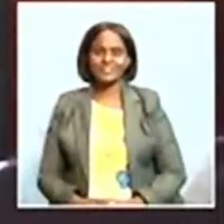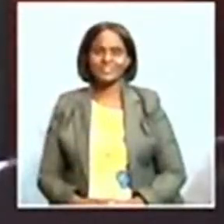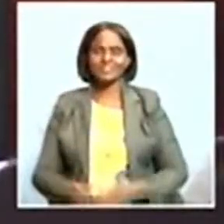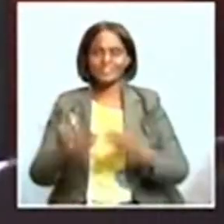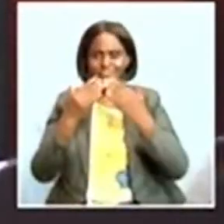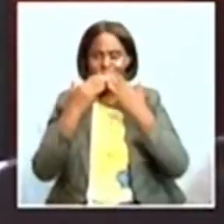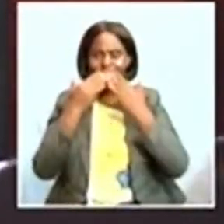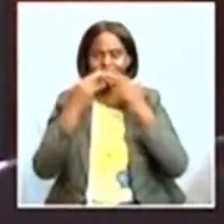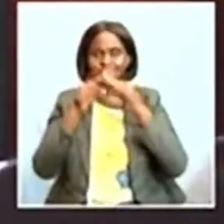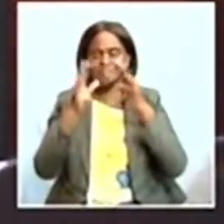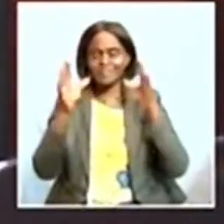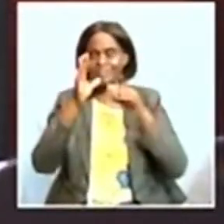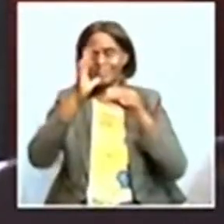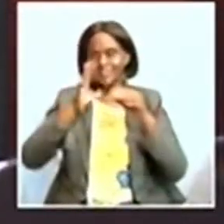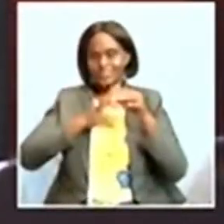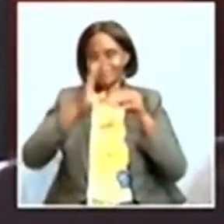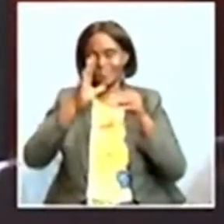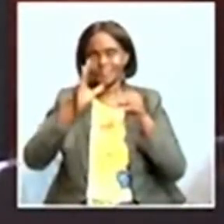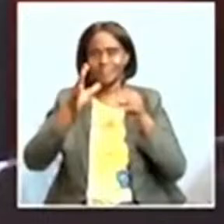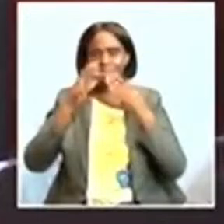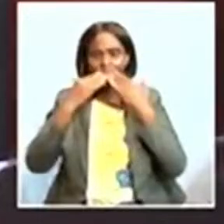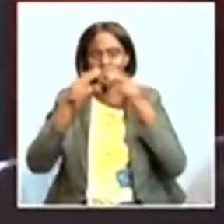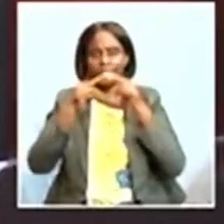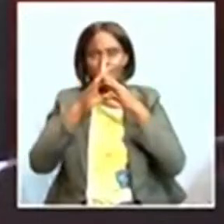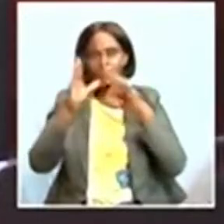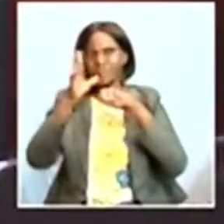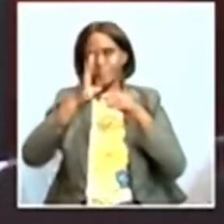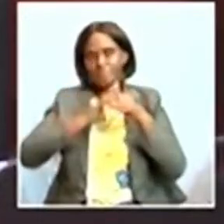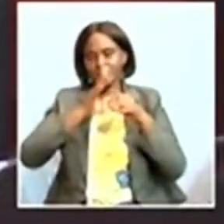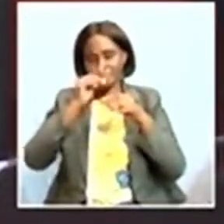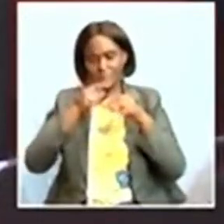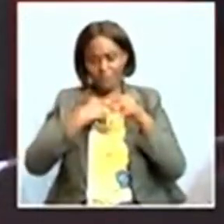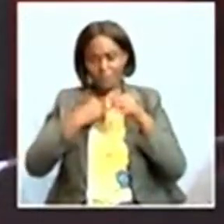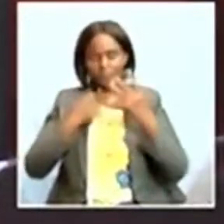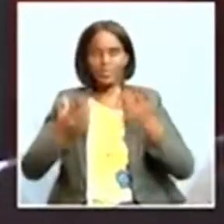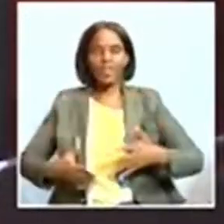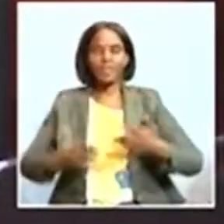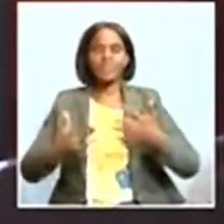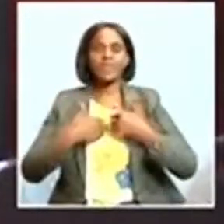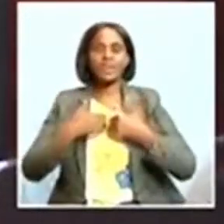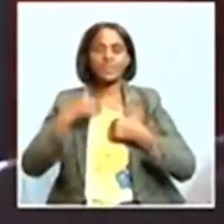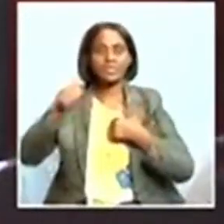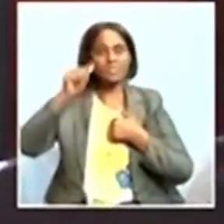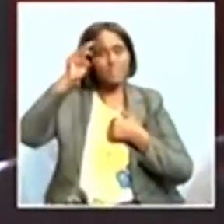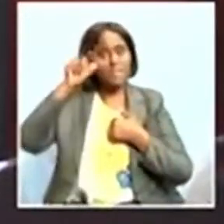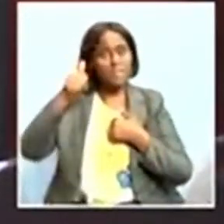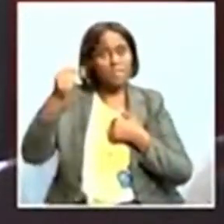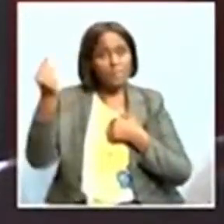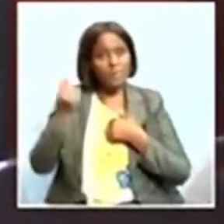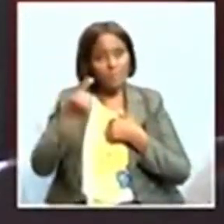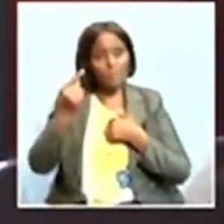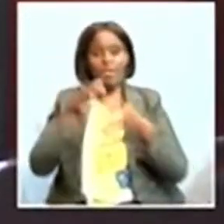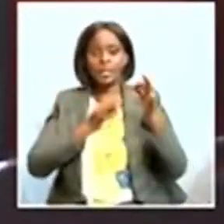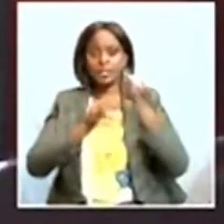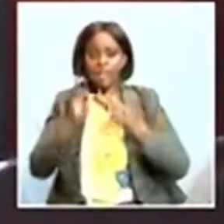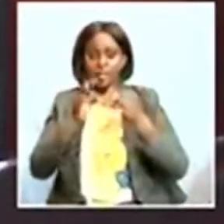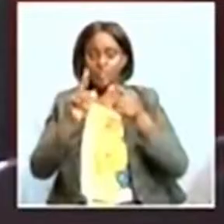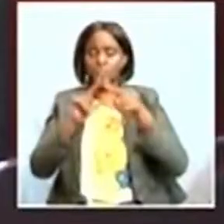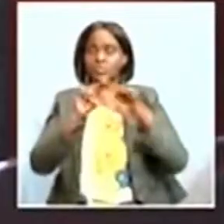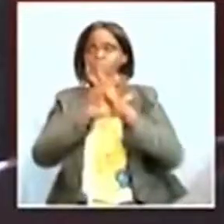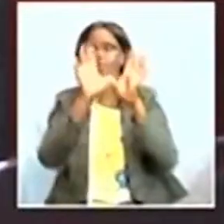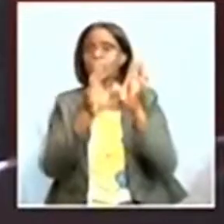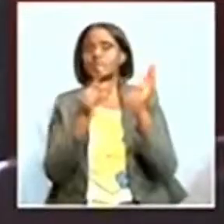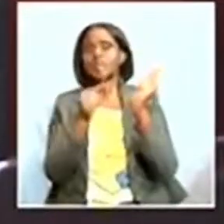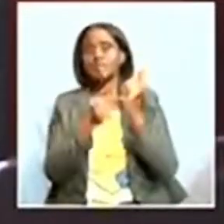Thank you very much, Madam Speaker. Madam Speaker, I'm so happy that the Minister has brought a statement to clarify on